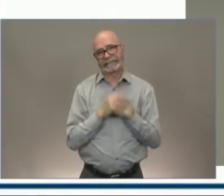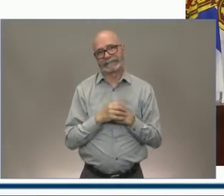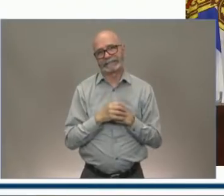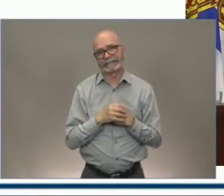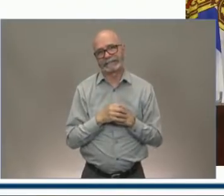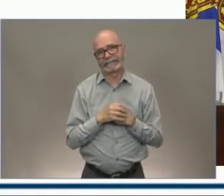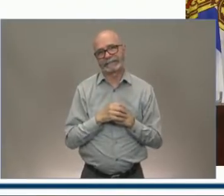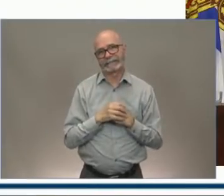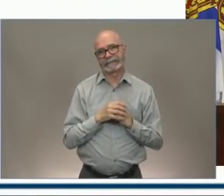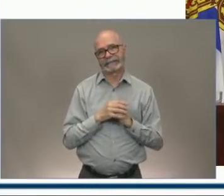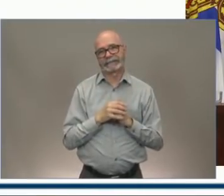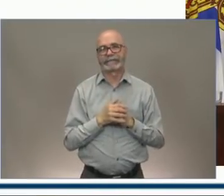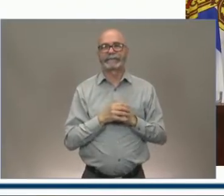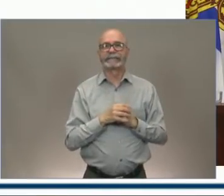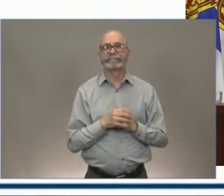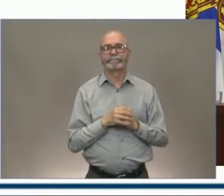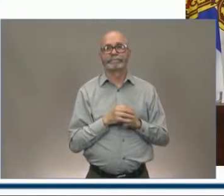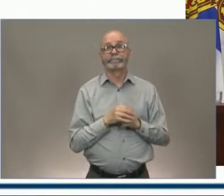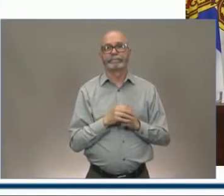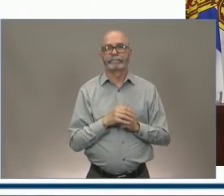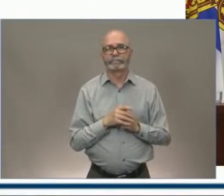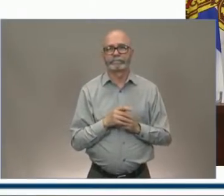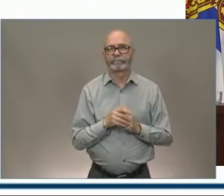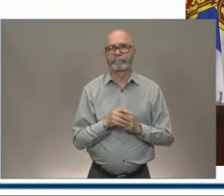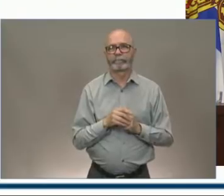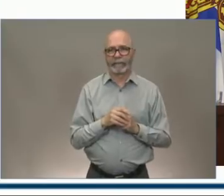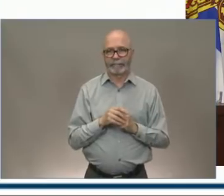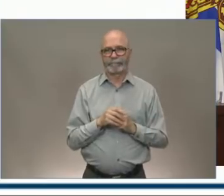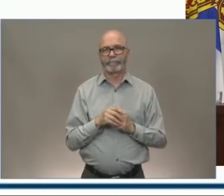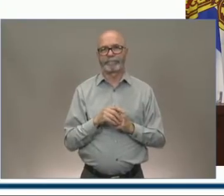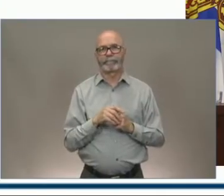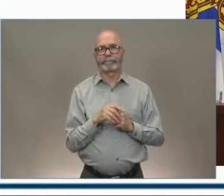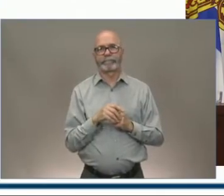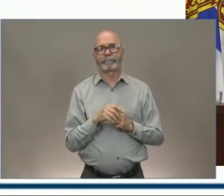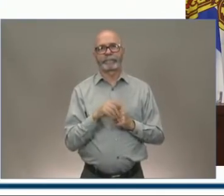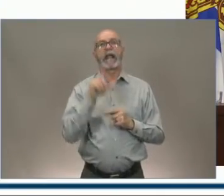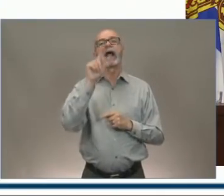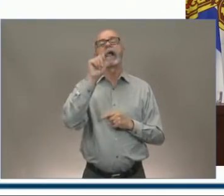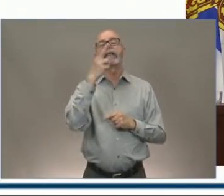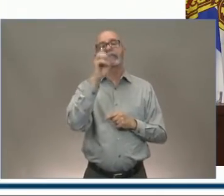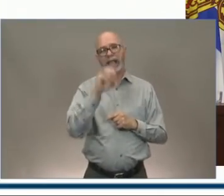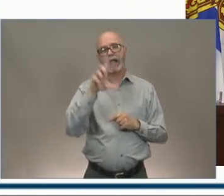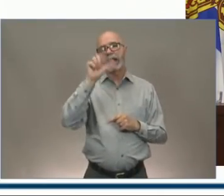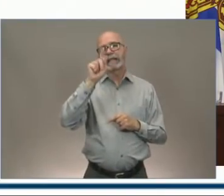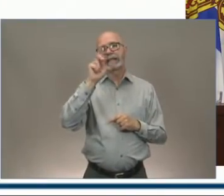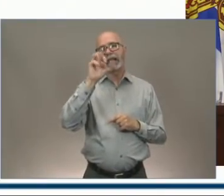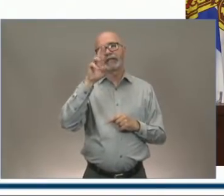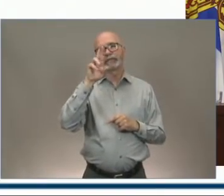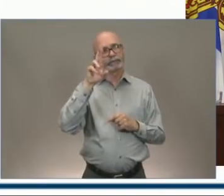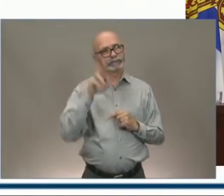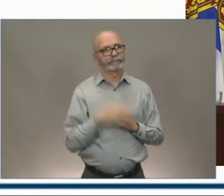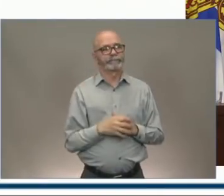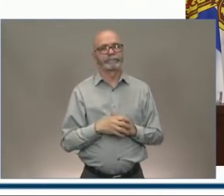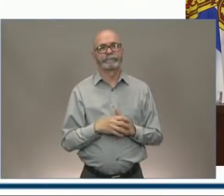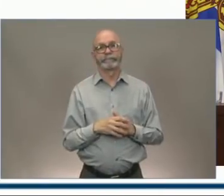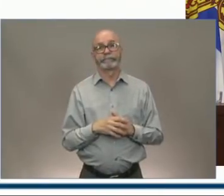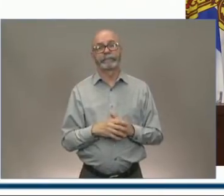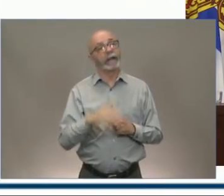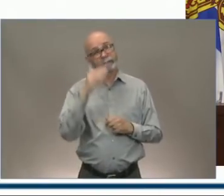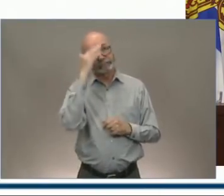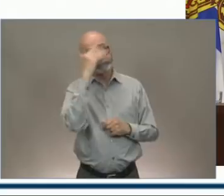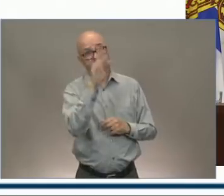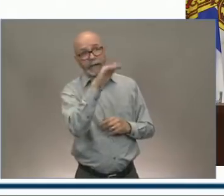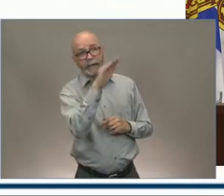choosing. Next question will go to Pat Healy with The Laker. Hi, this question's for